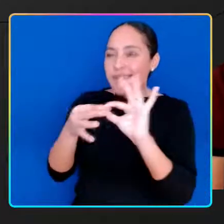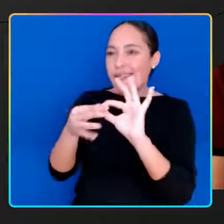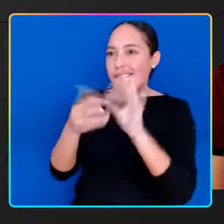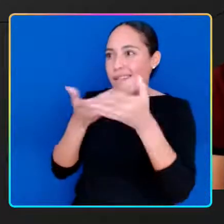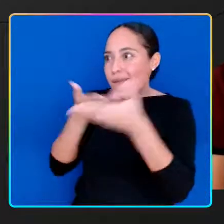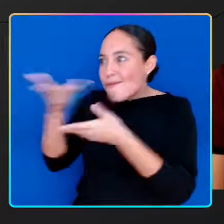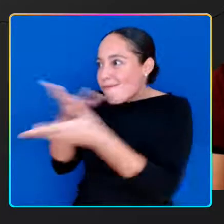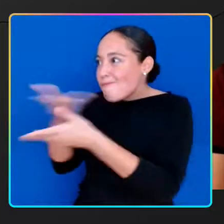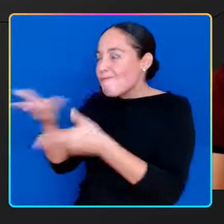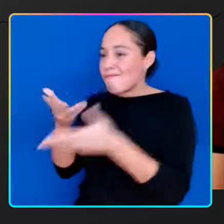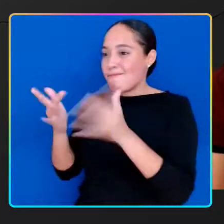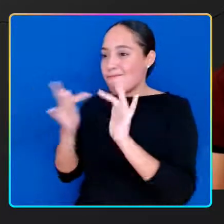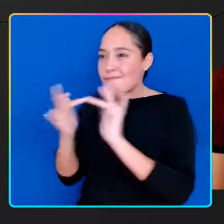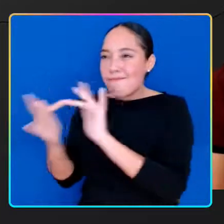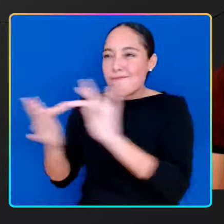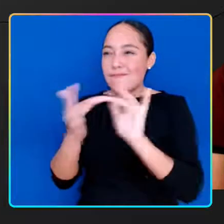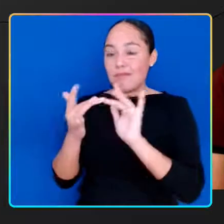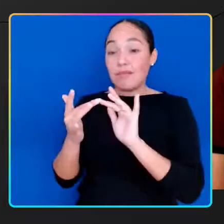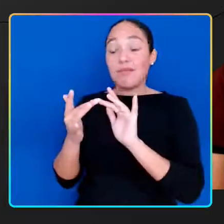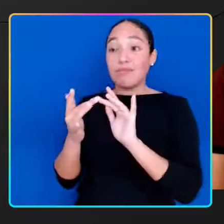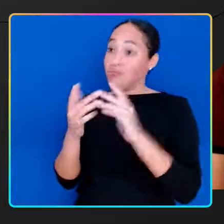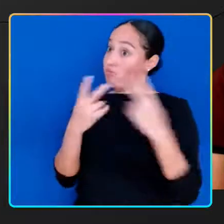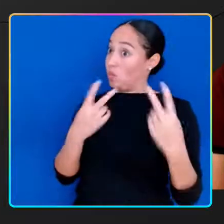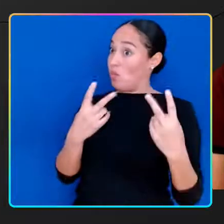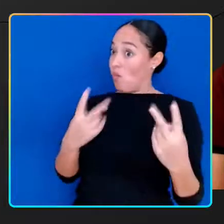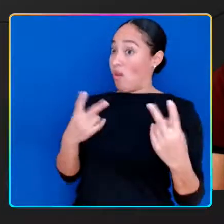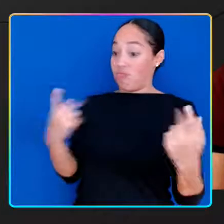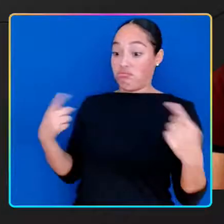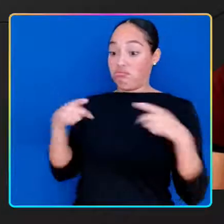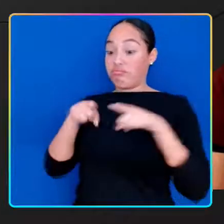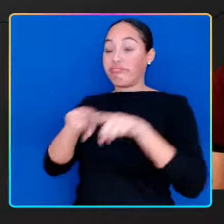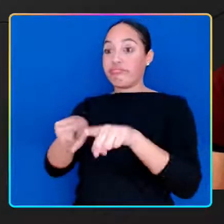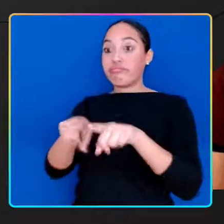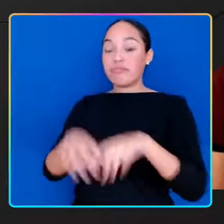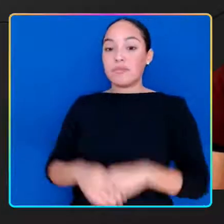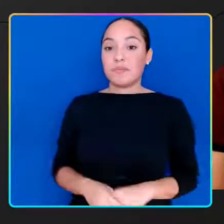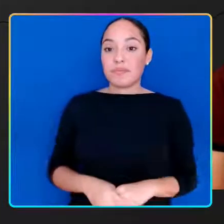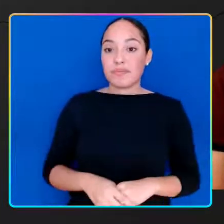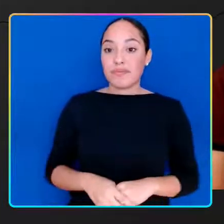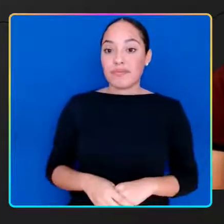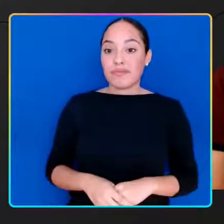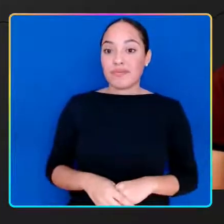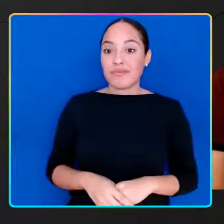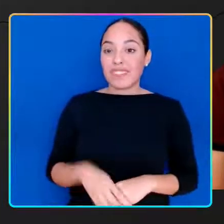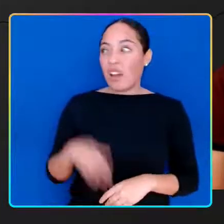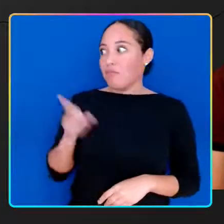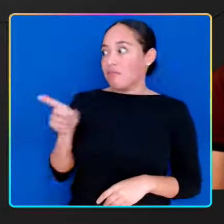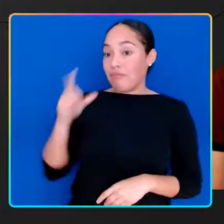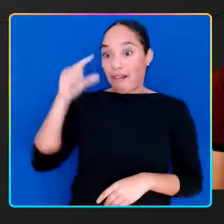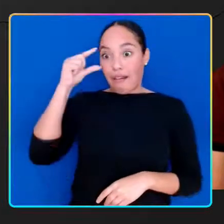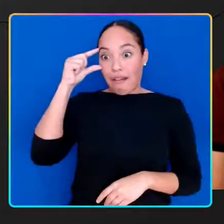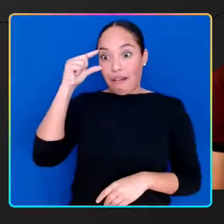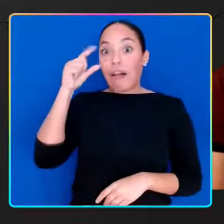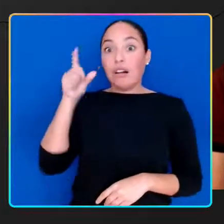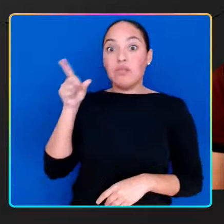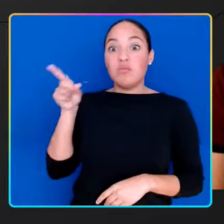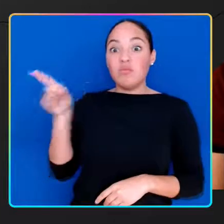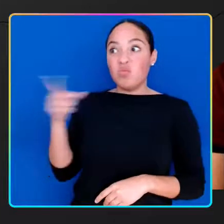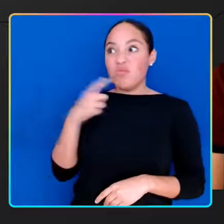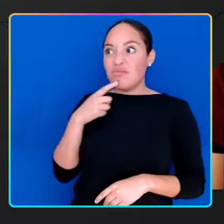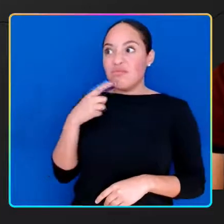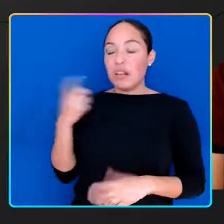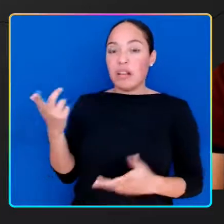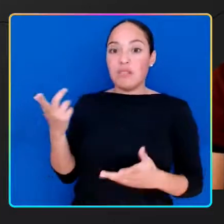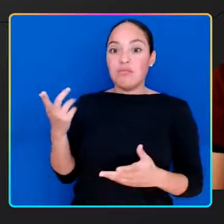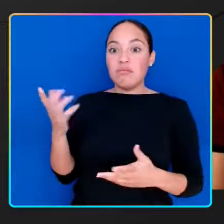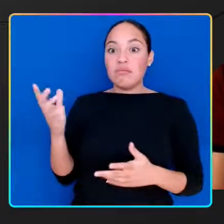thing that I love about a community is if I have the opportunity to speak at a community, I also get the opportunity to watch like 2 or 3